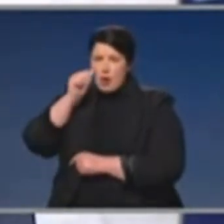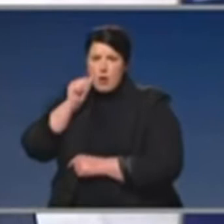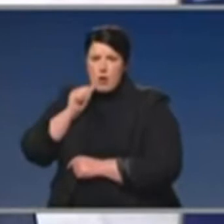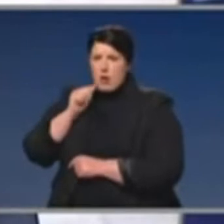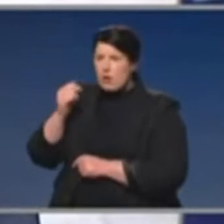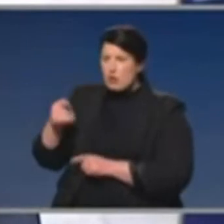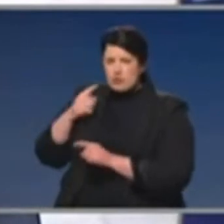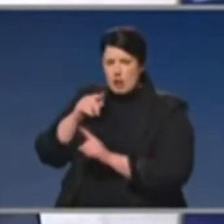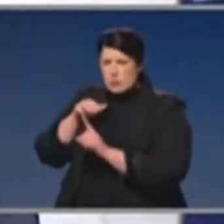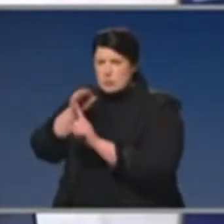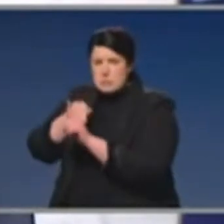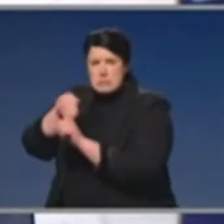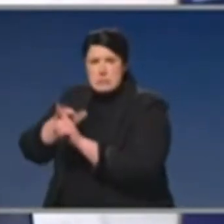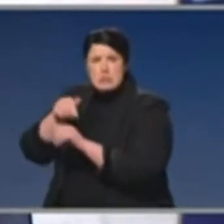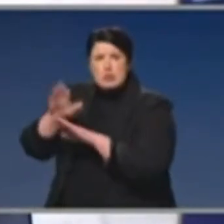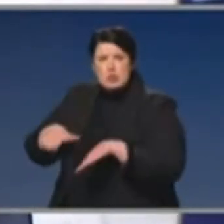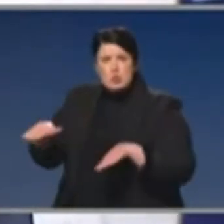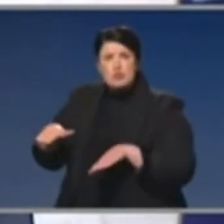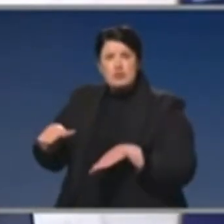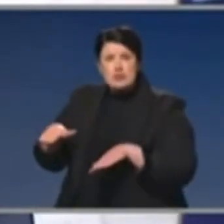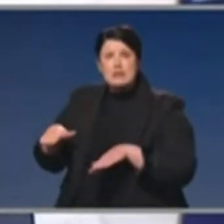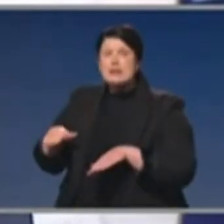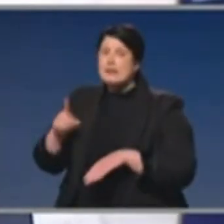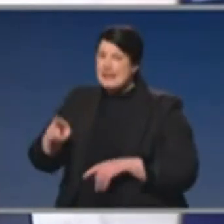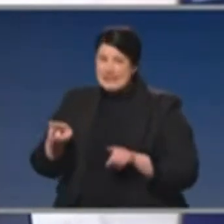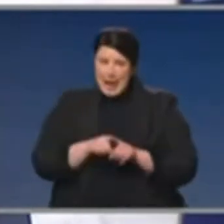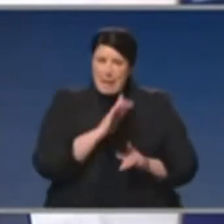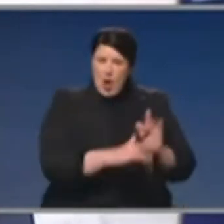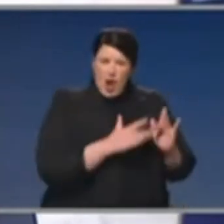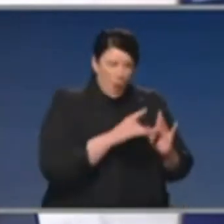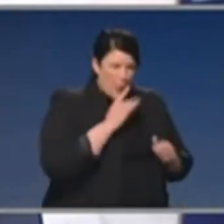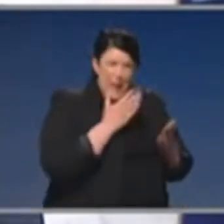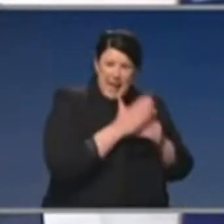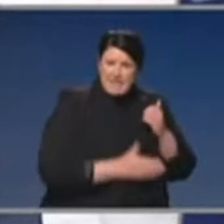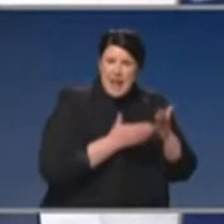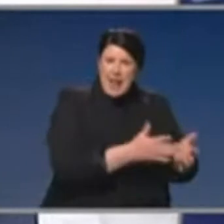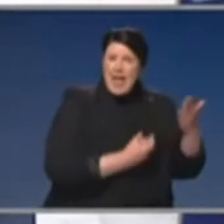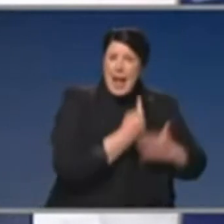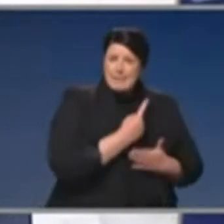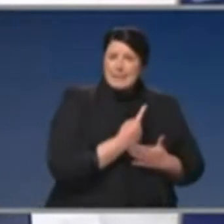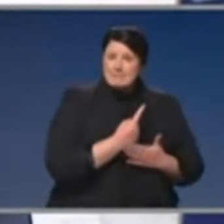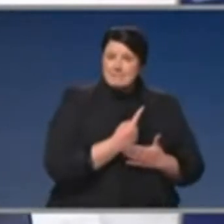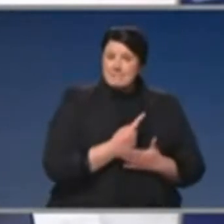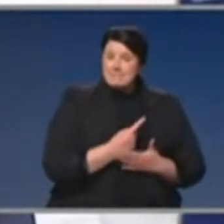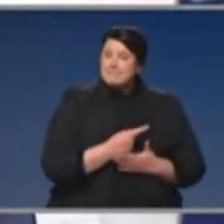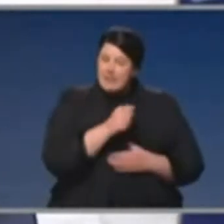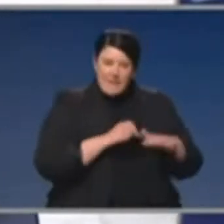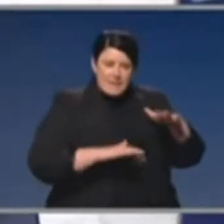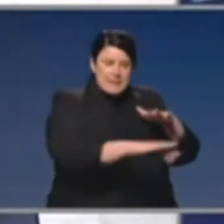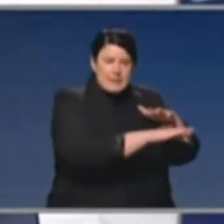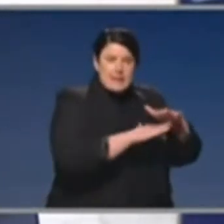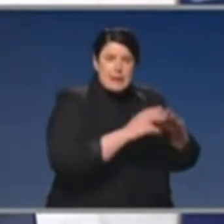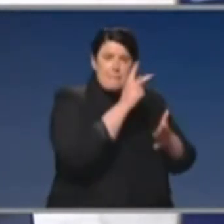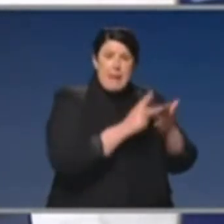park. Why would we allow our kids to do that online? And we know now that the dark web is essentially the sewer of the internet,